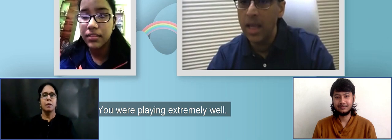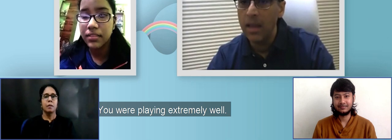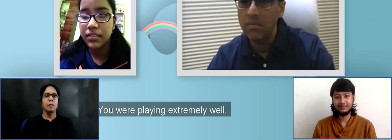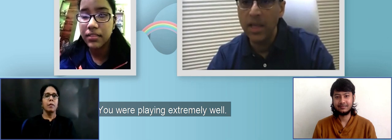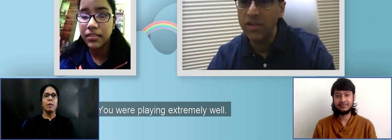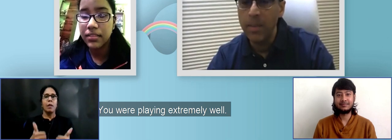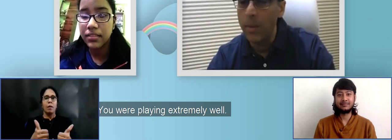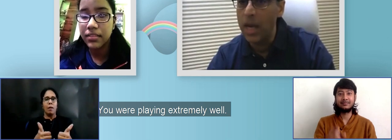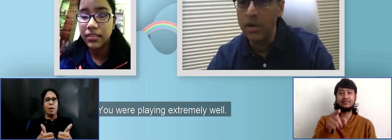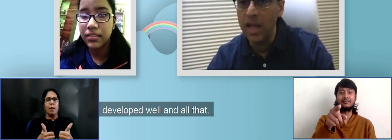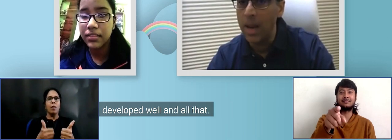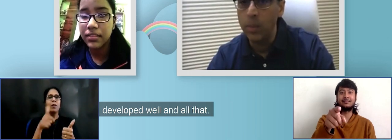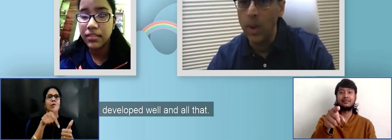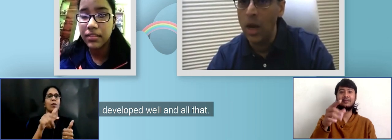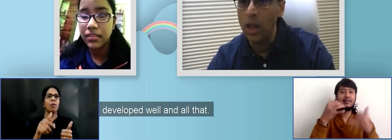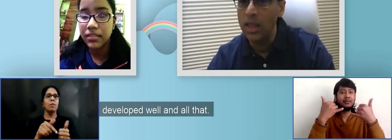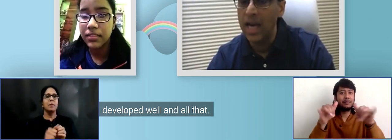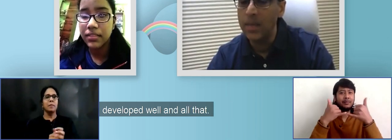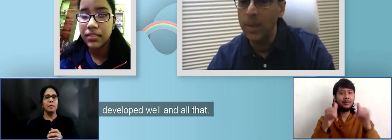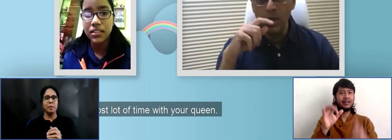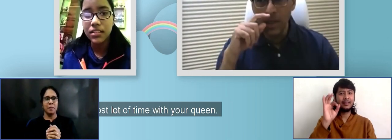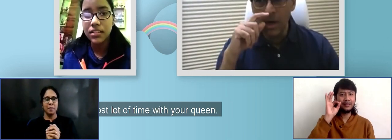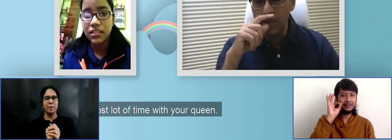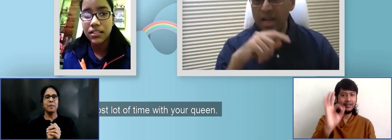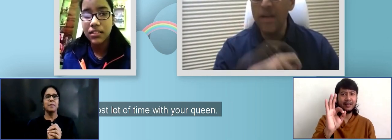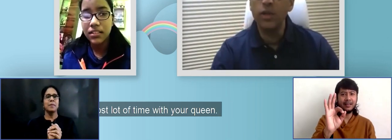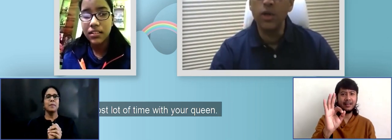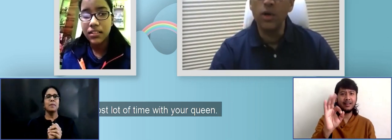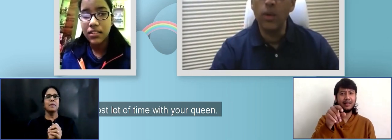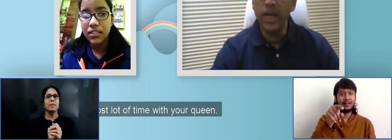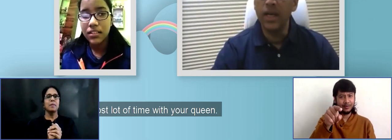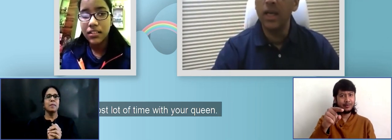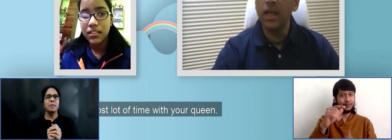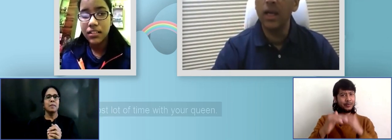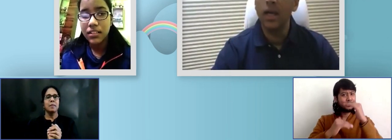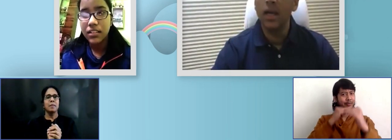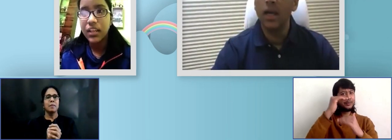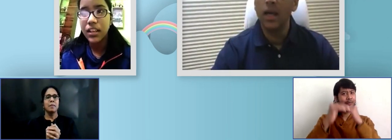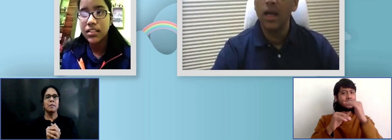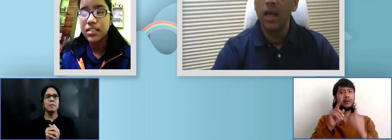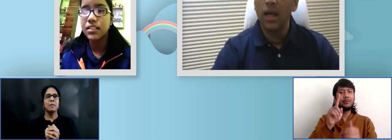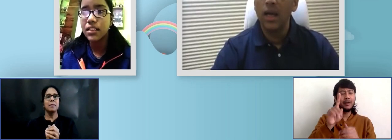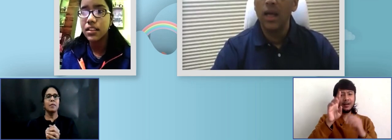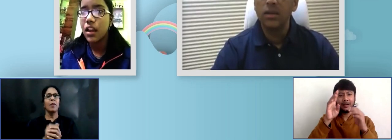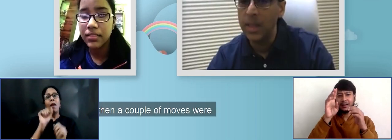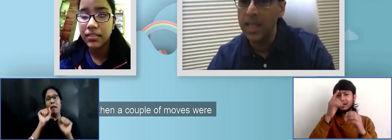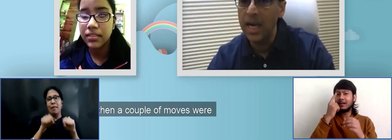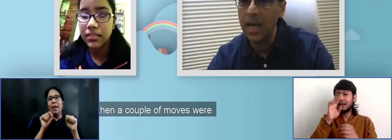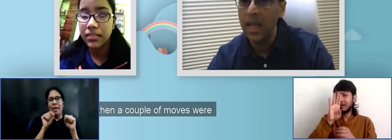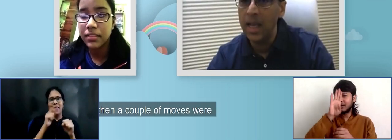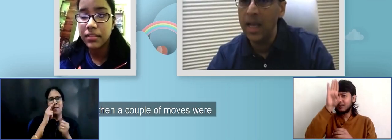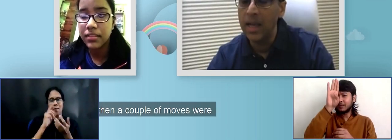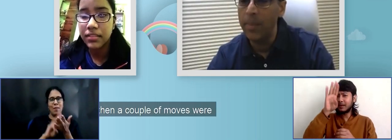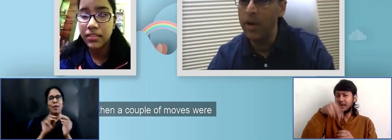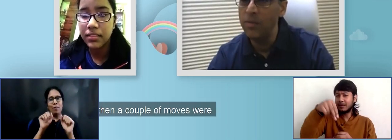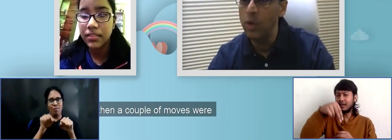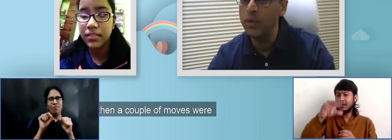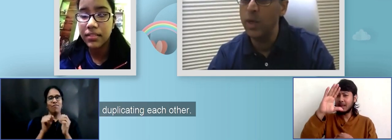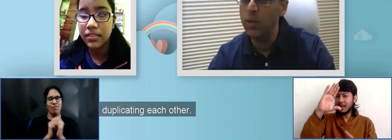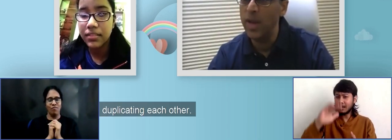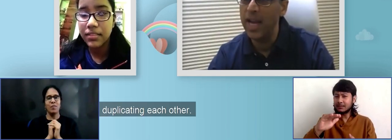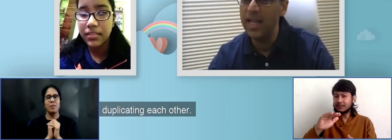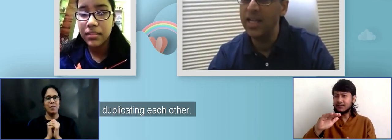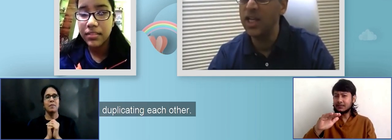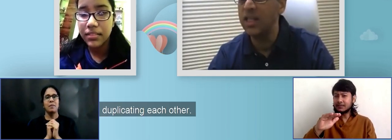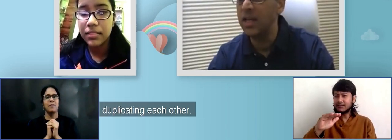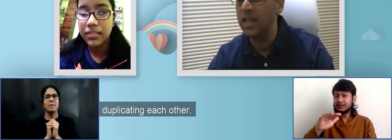you were playing extremely well, you developed well, all that. You lost a lot of time with your queen. Yes. But then a couple of